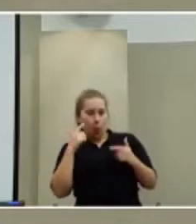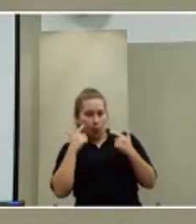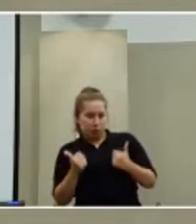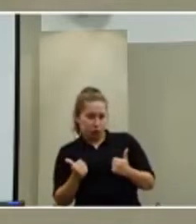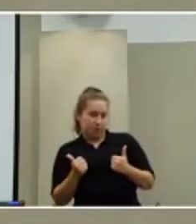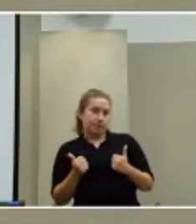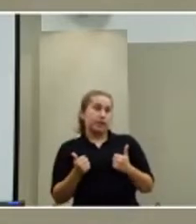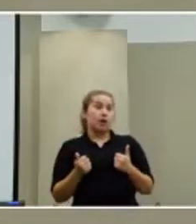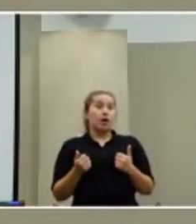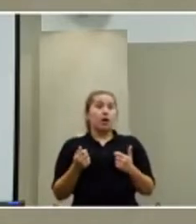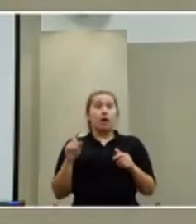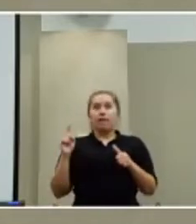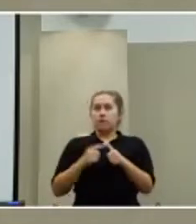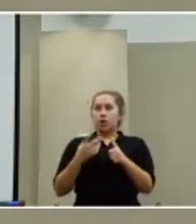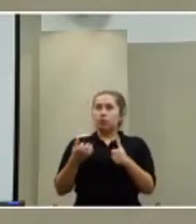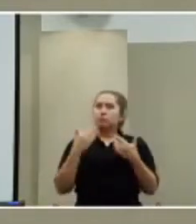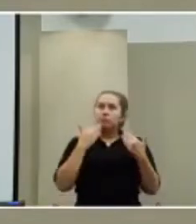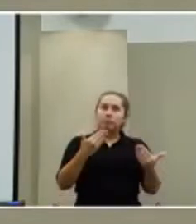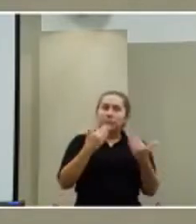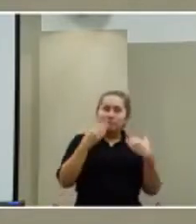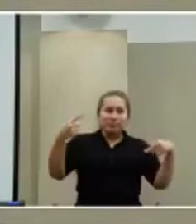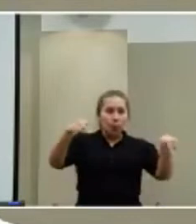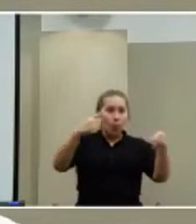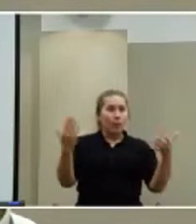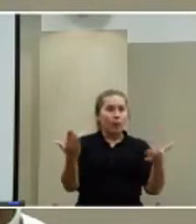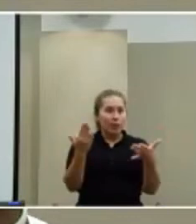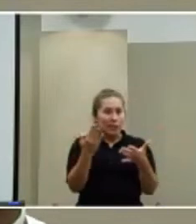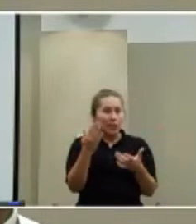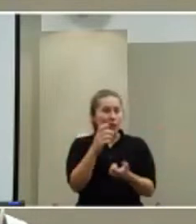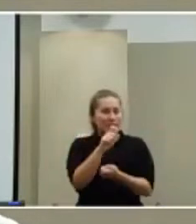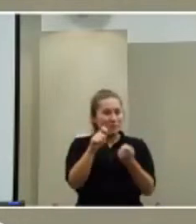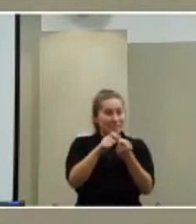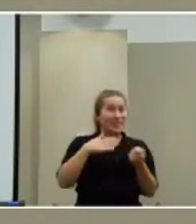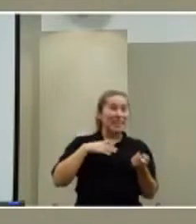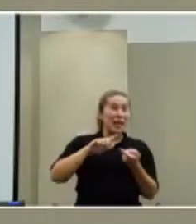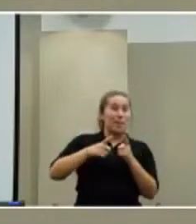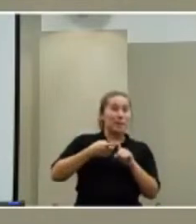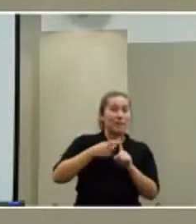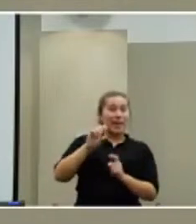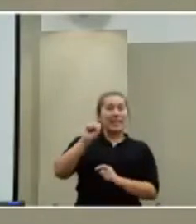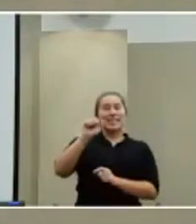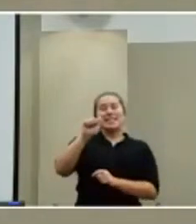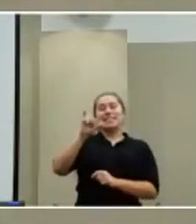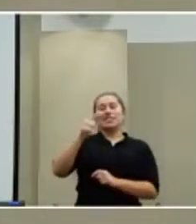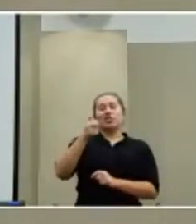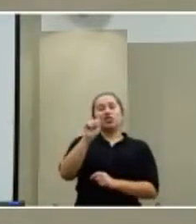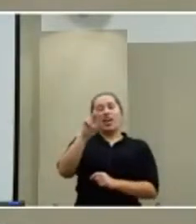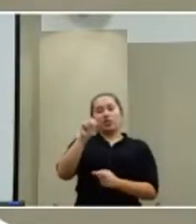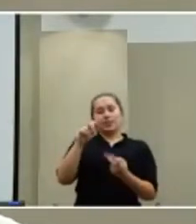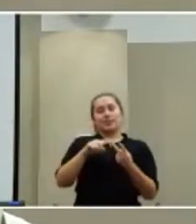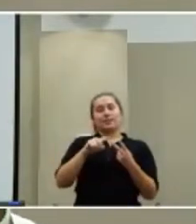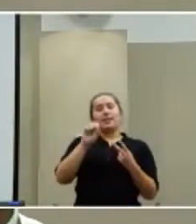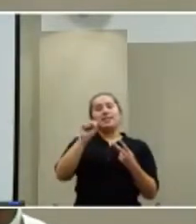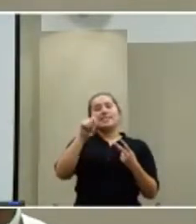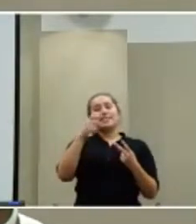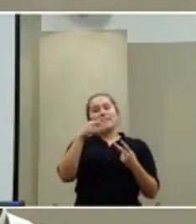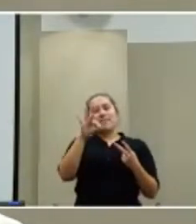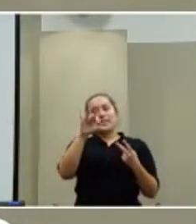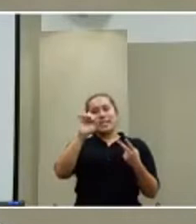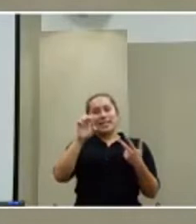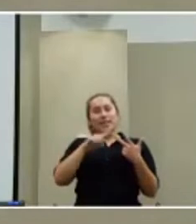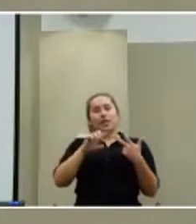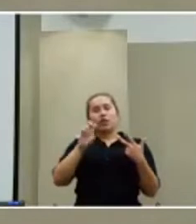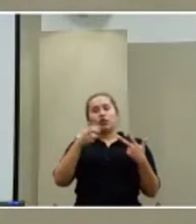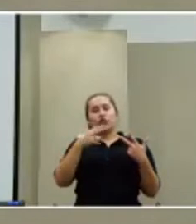want to thank those of you that are here, particularly my friends Sachin, Stephanie, and Chris. It matters that you come into the